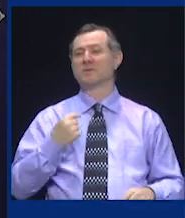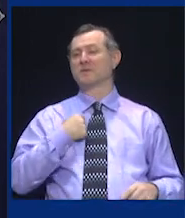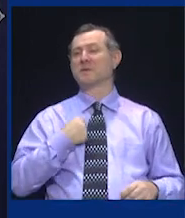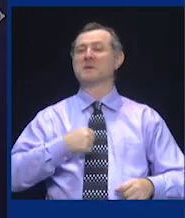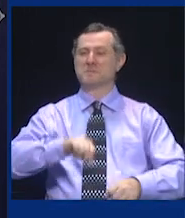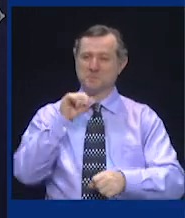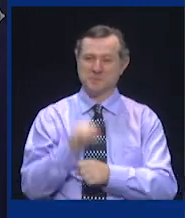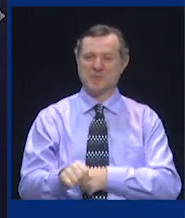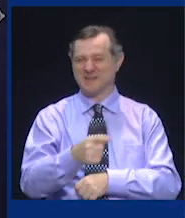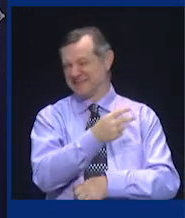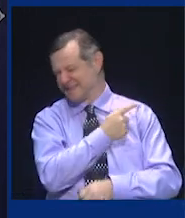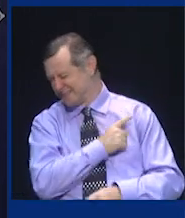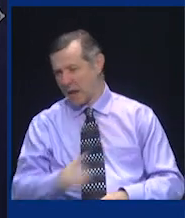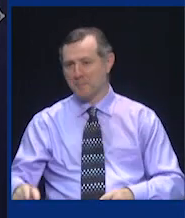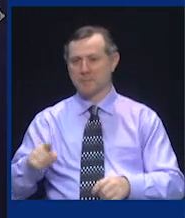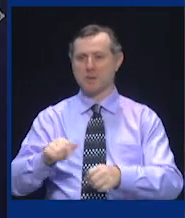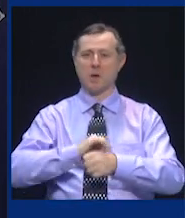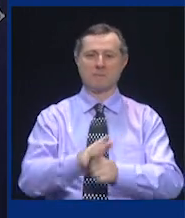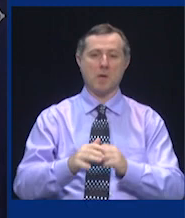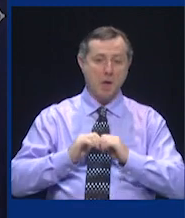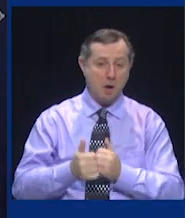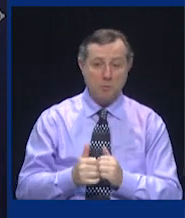by being smart the first time.